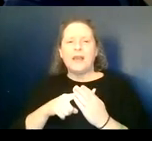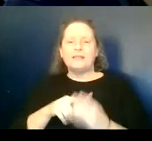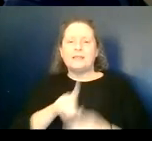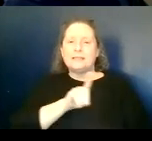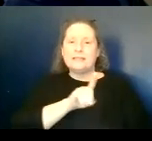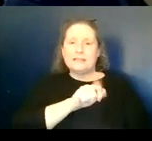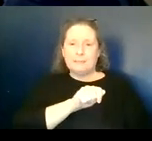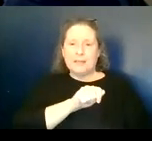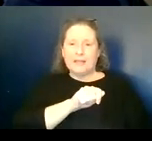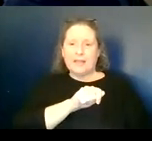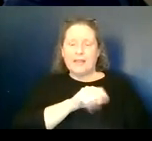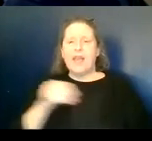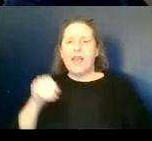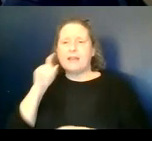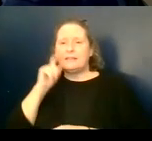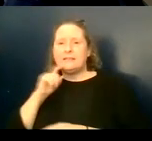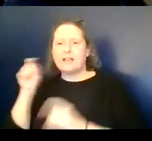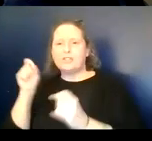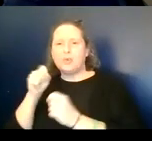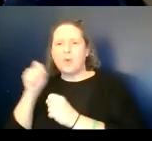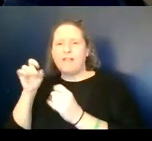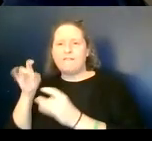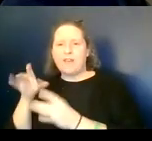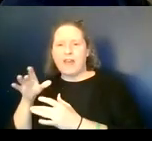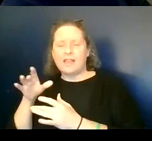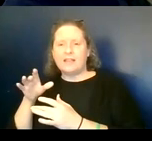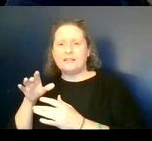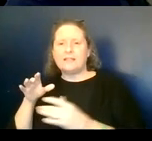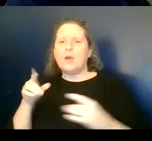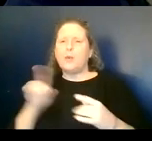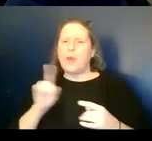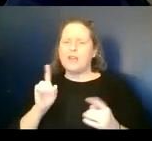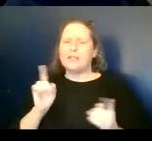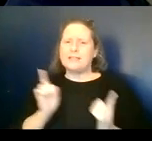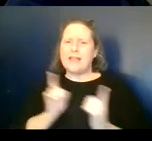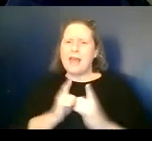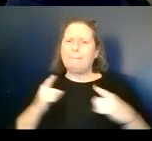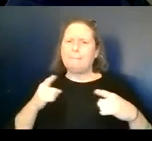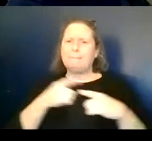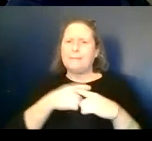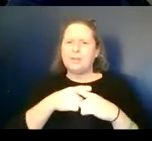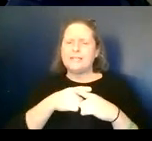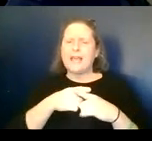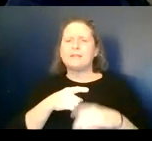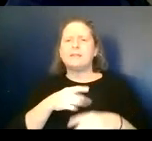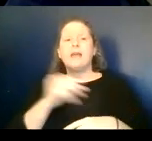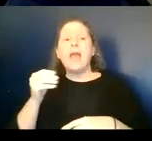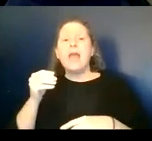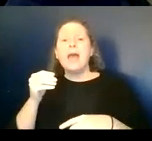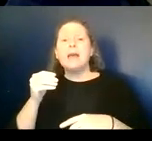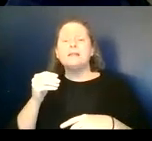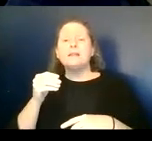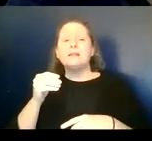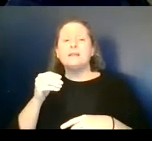violence and its impact on survivors. So we're going to do our next poll. If Maggie, if you could launch our poll,